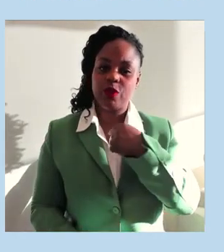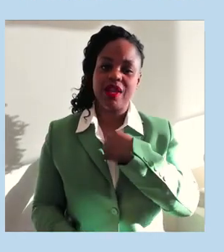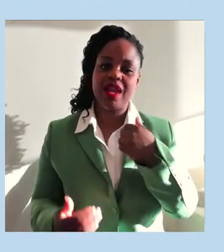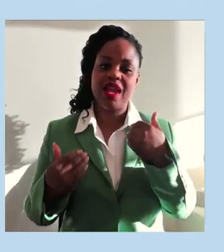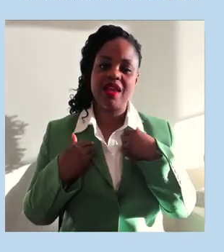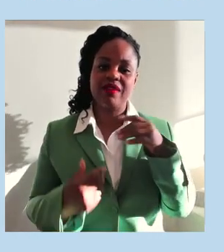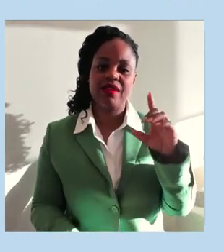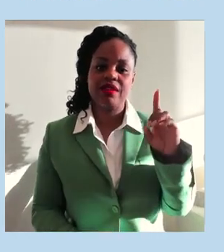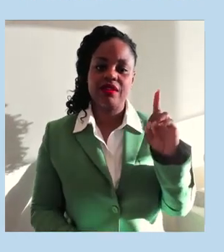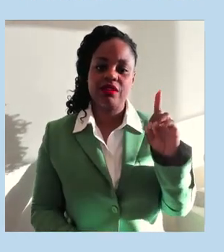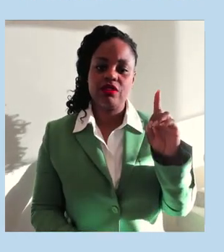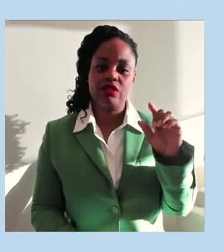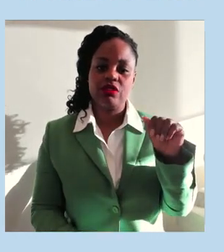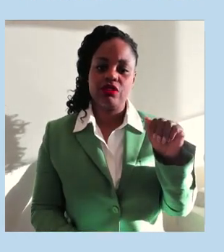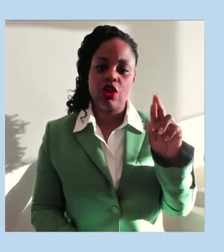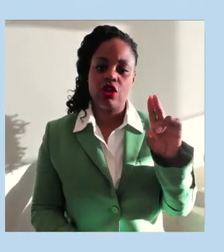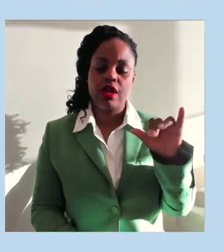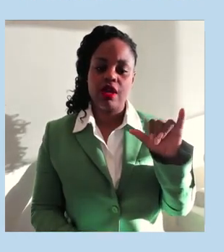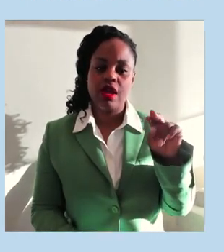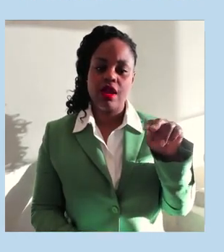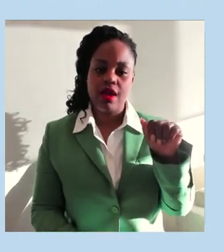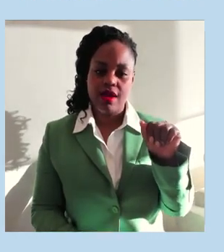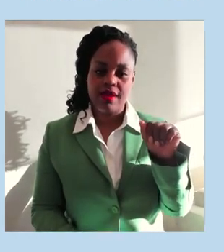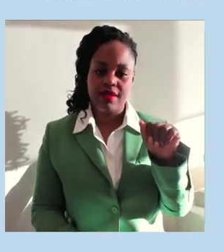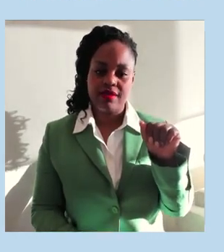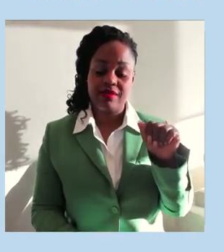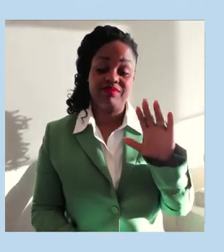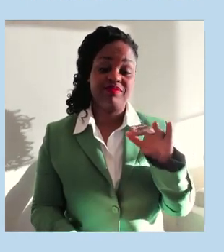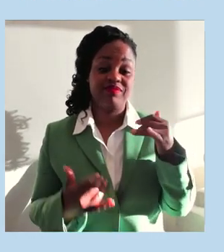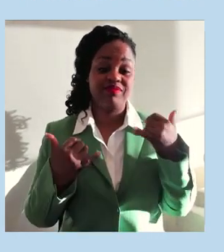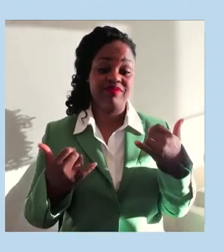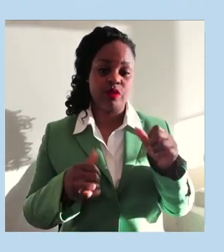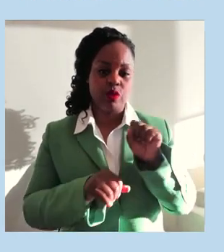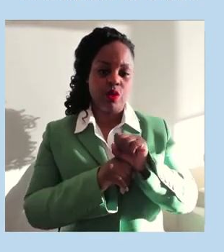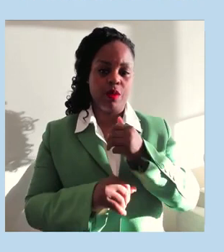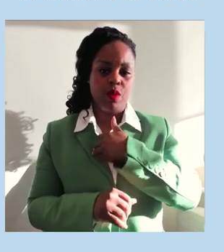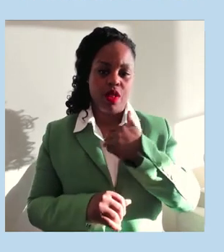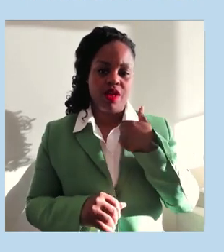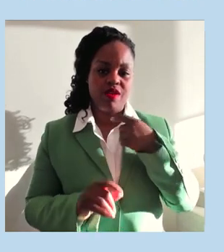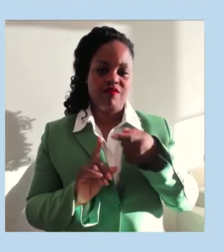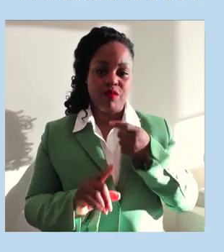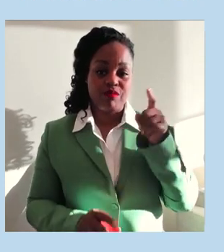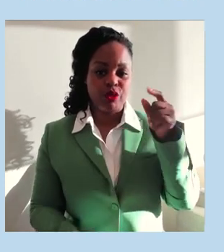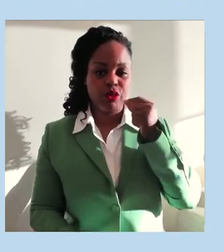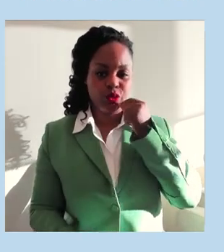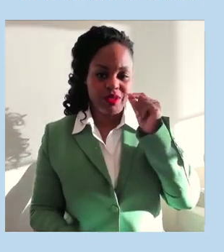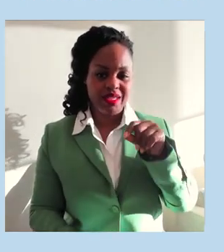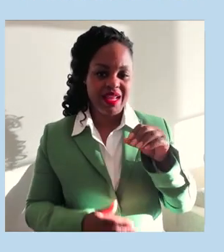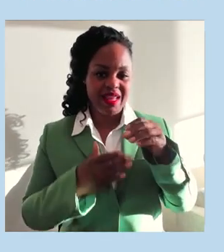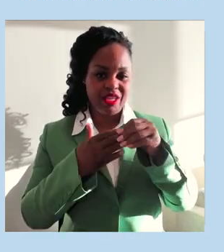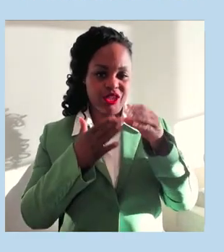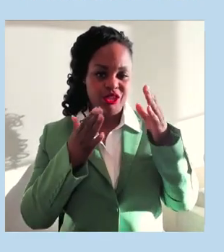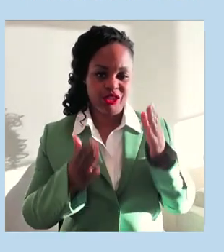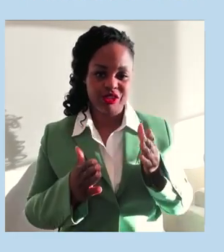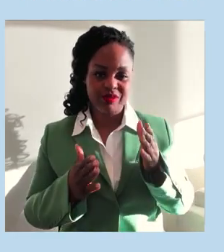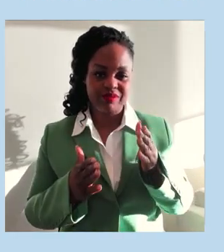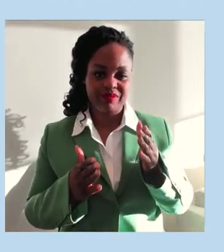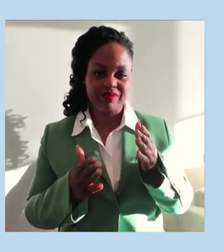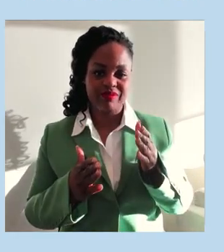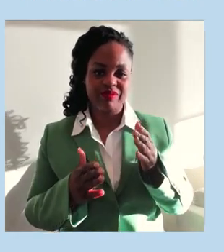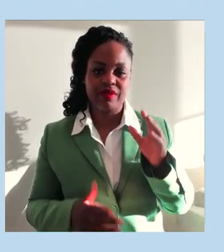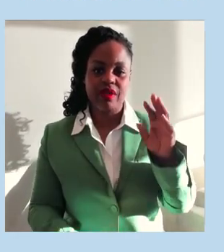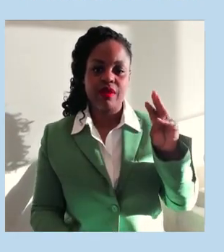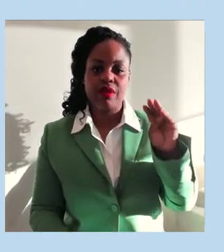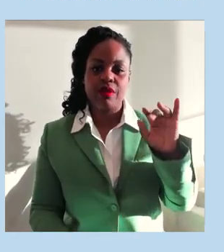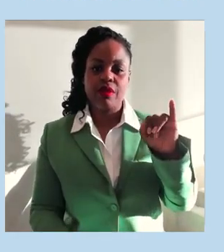pro-democracy leader who is currently based in Poland. Mira, an advocate from Jordan who works on empowering girls in